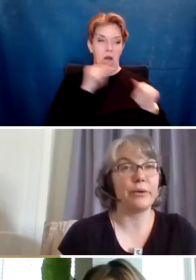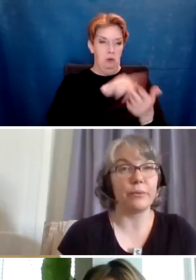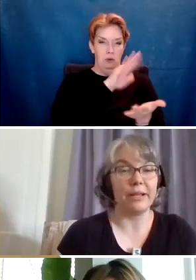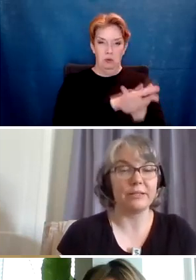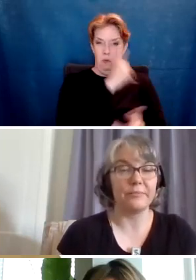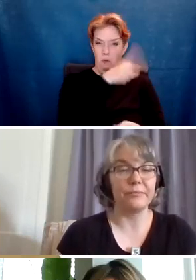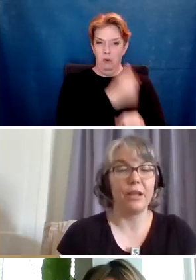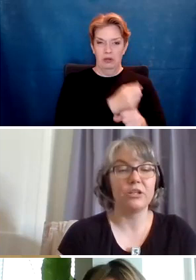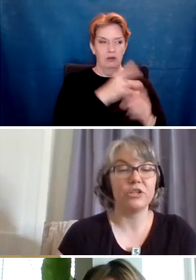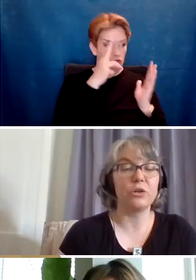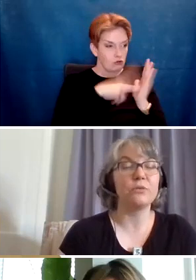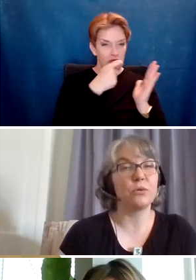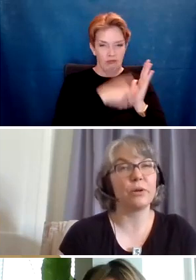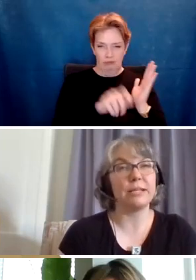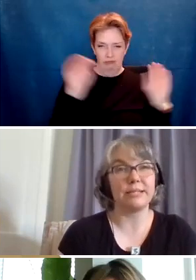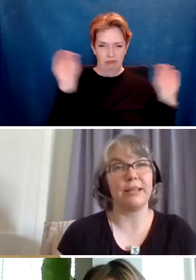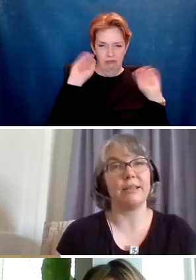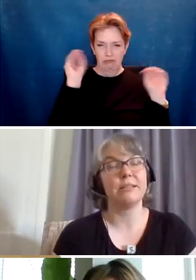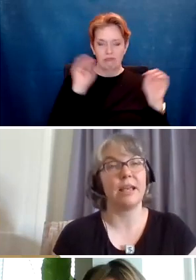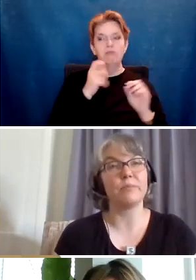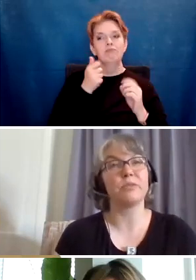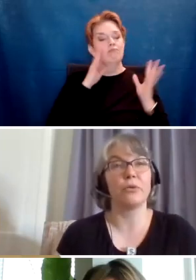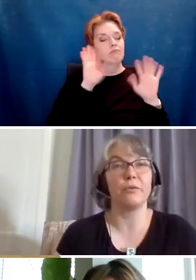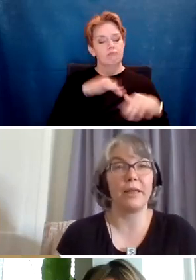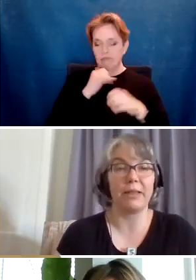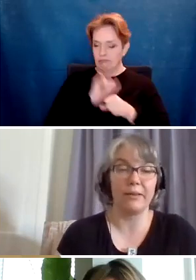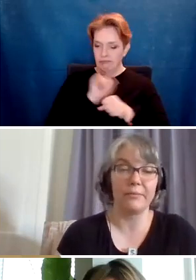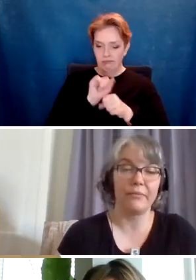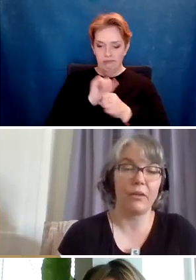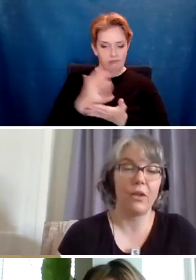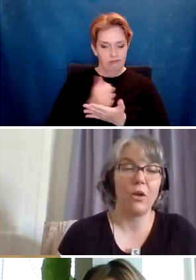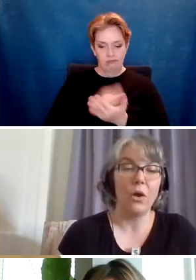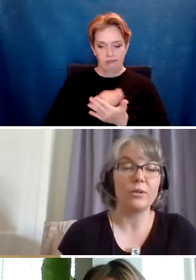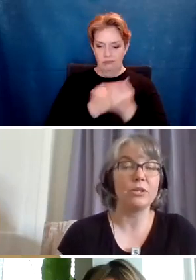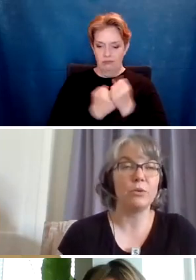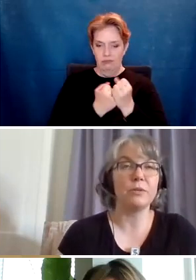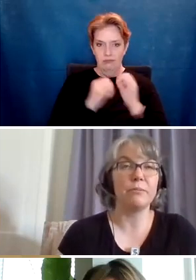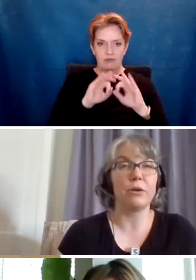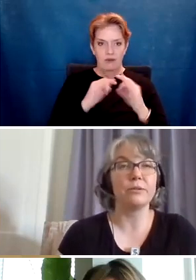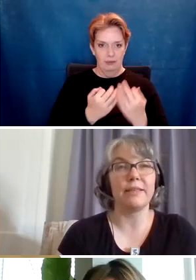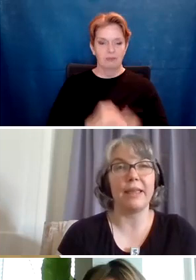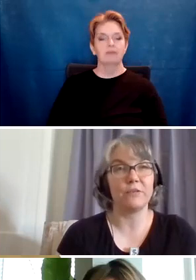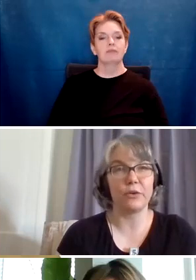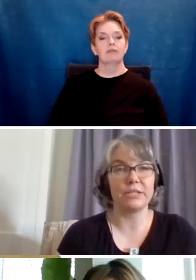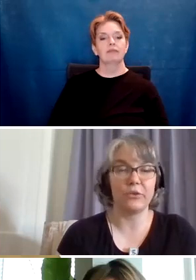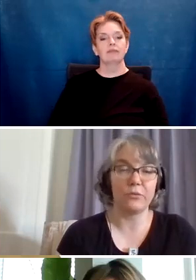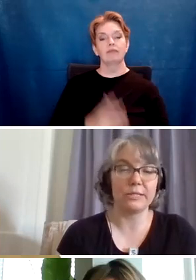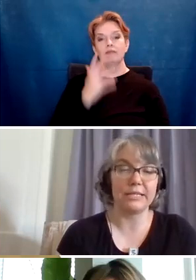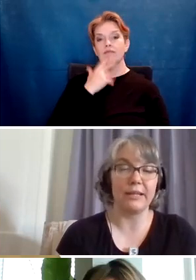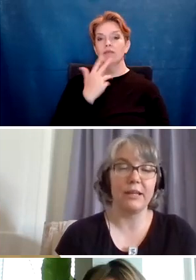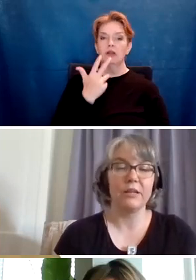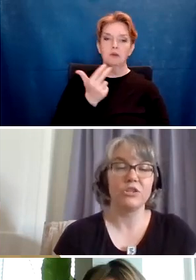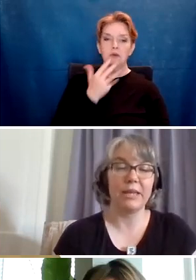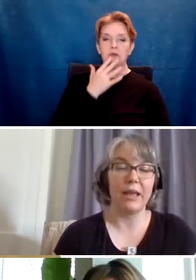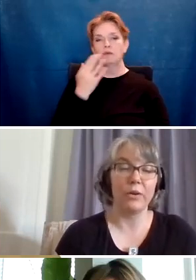to read or write. She chose to work instead to help support her family. When she moved to Melrose at the age of 13 or